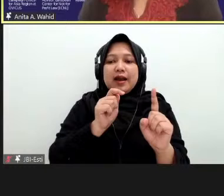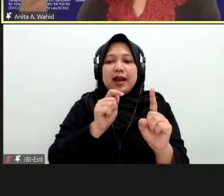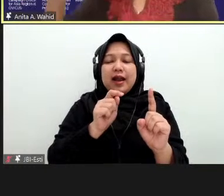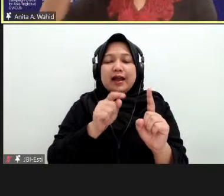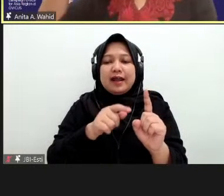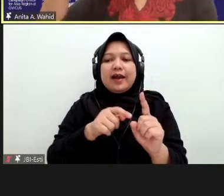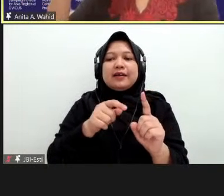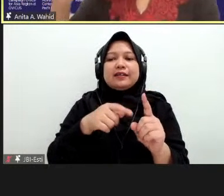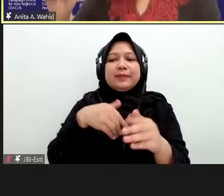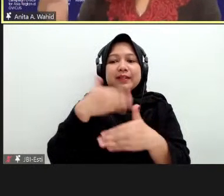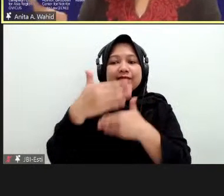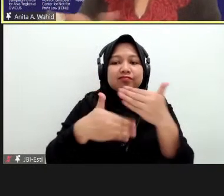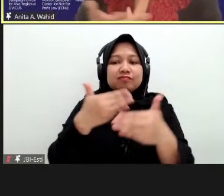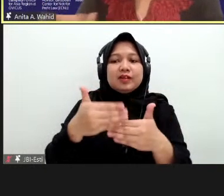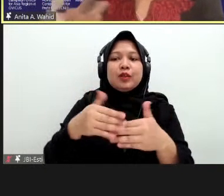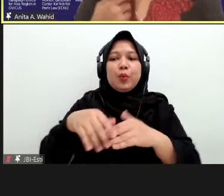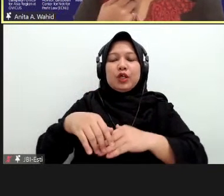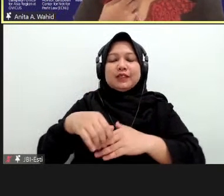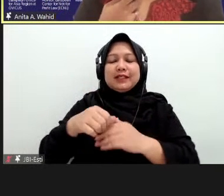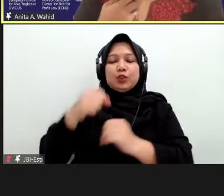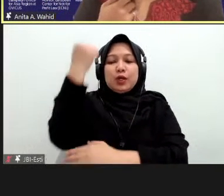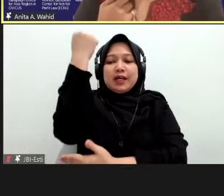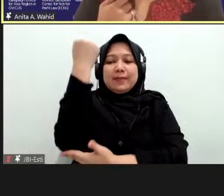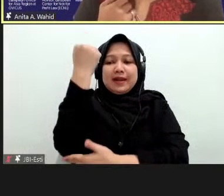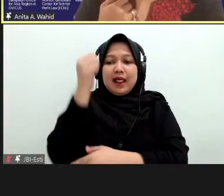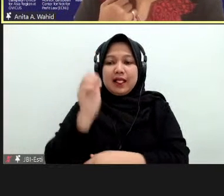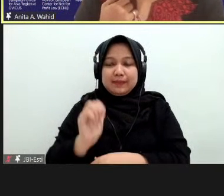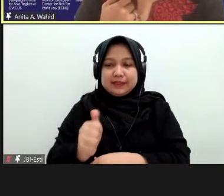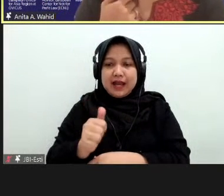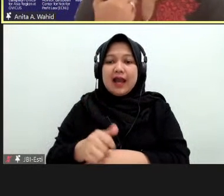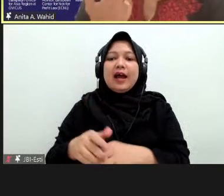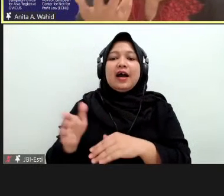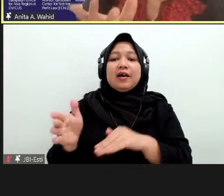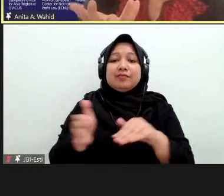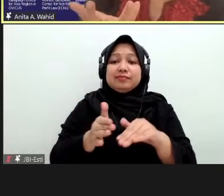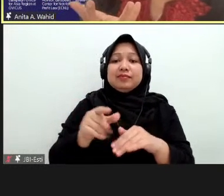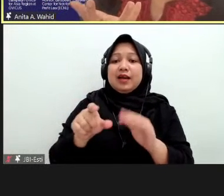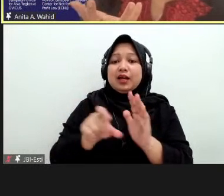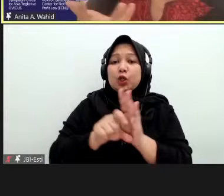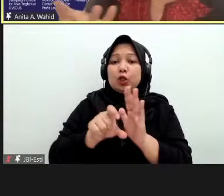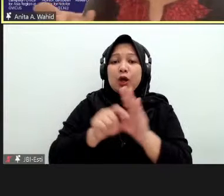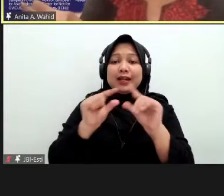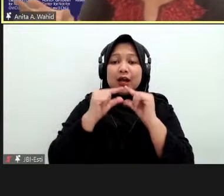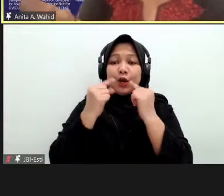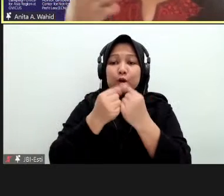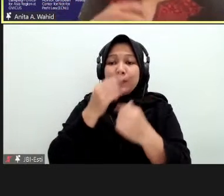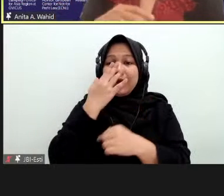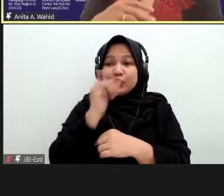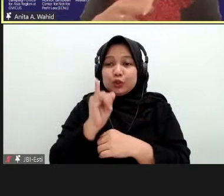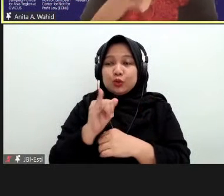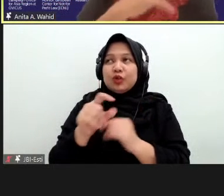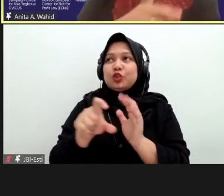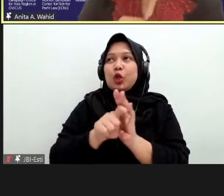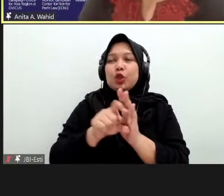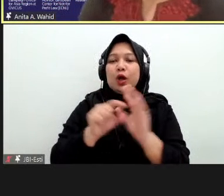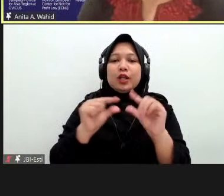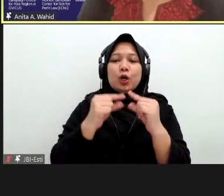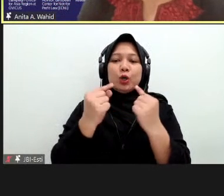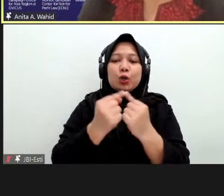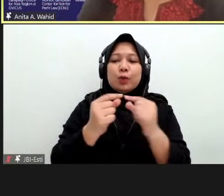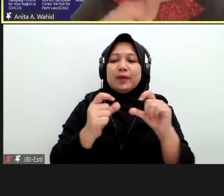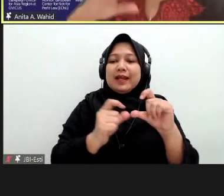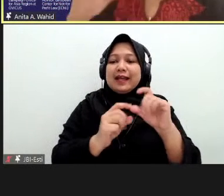charges that being assessed to that people, and we could see there's a fake groups as well, like SMK